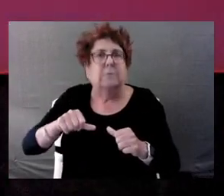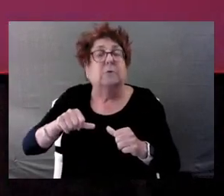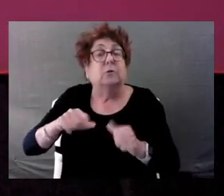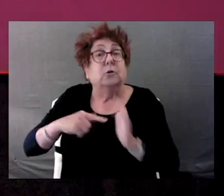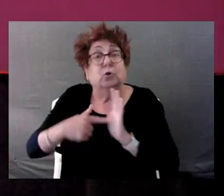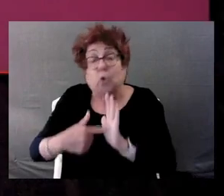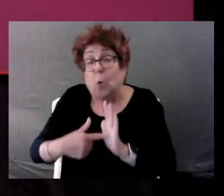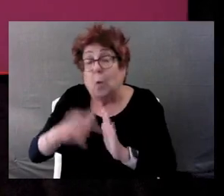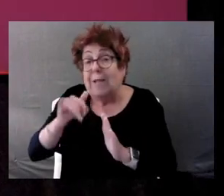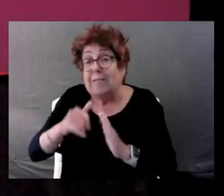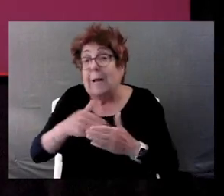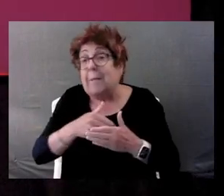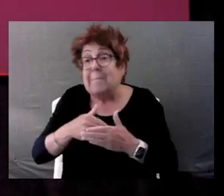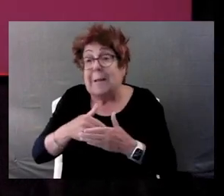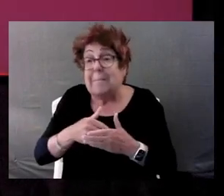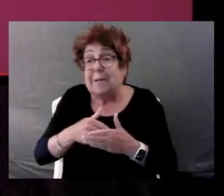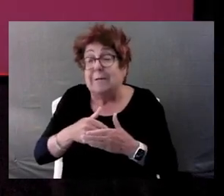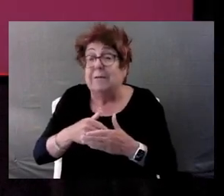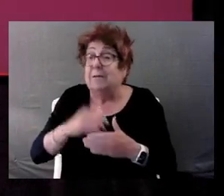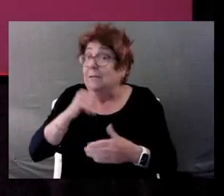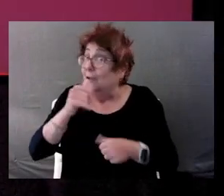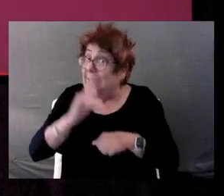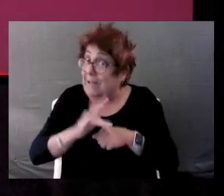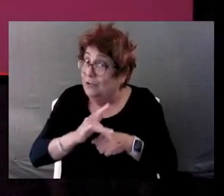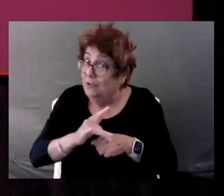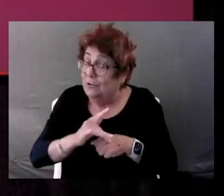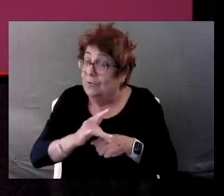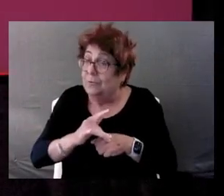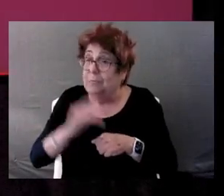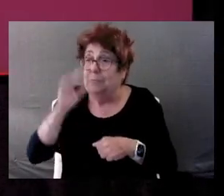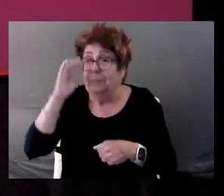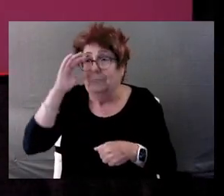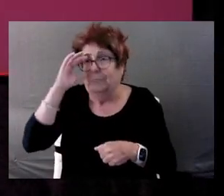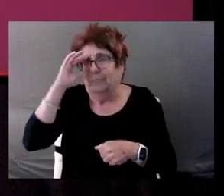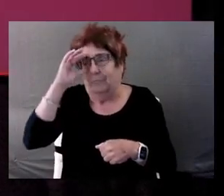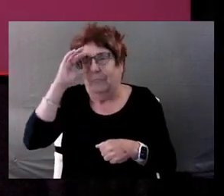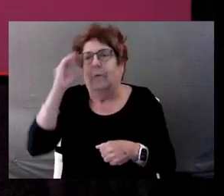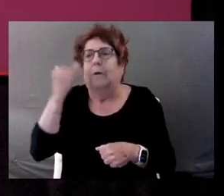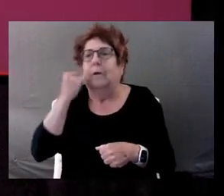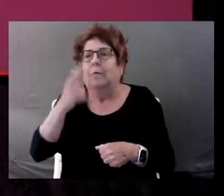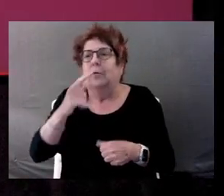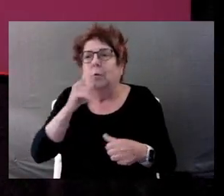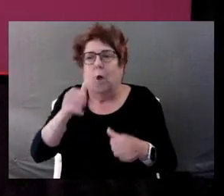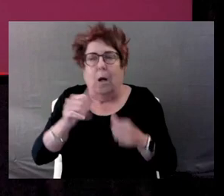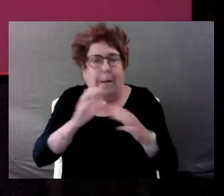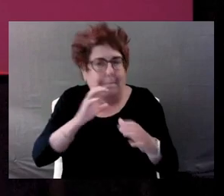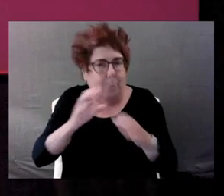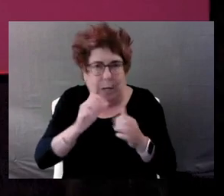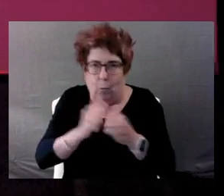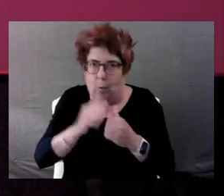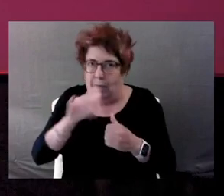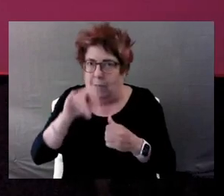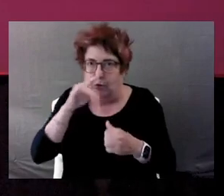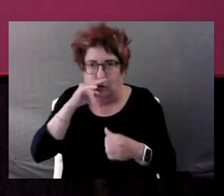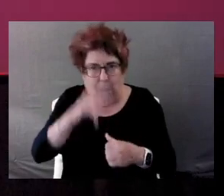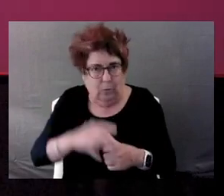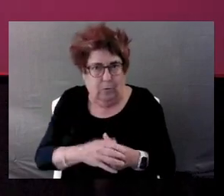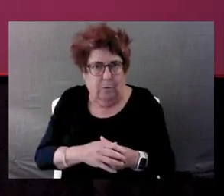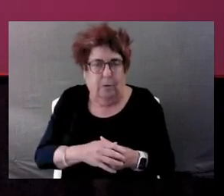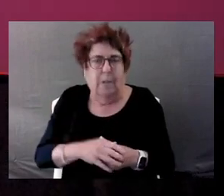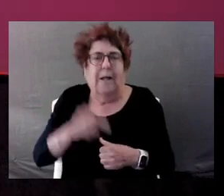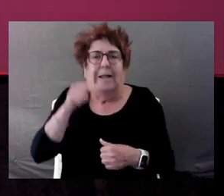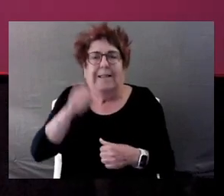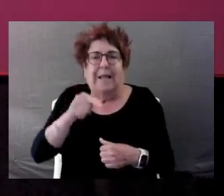an infant, is not touched, right, if you're not communicating with that child will not